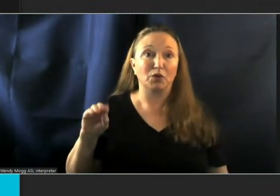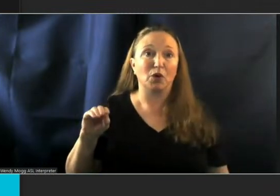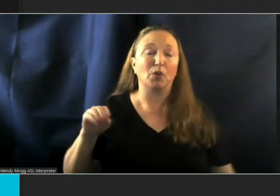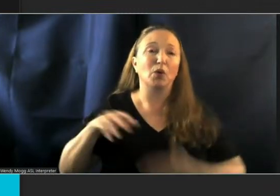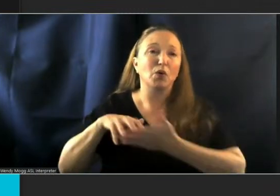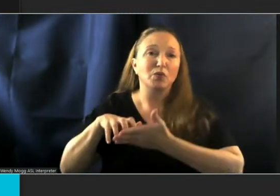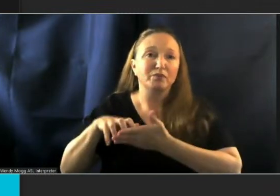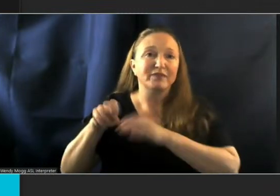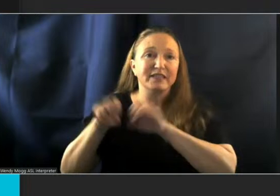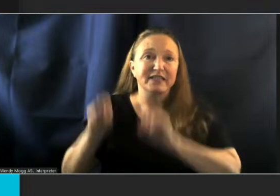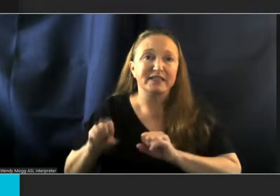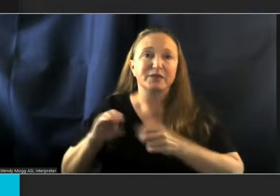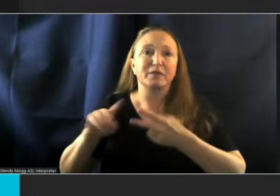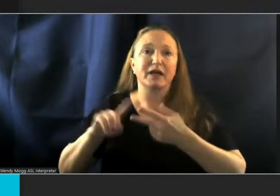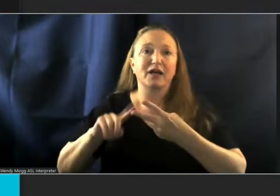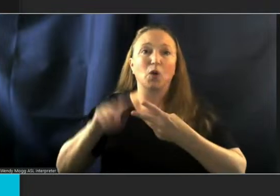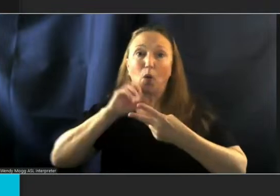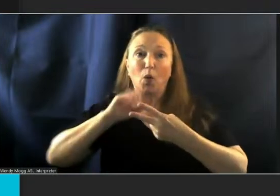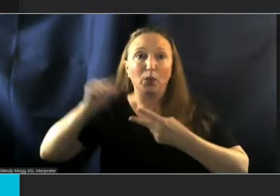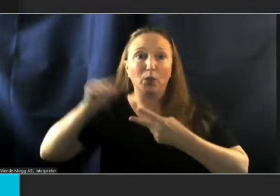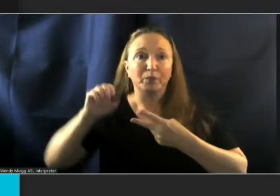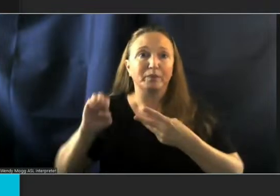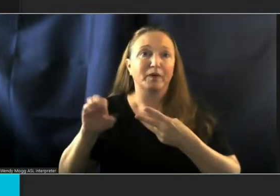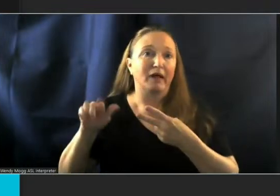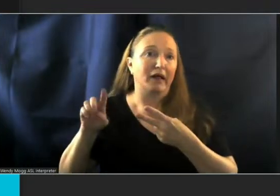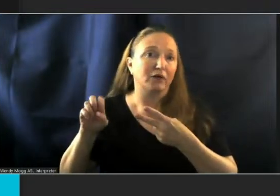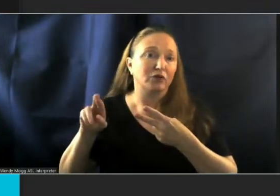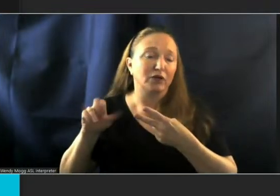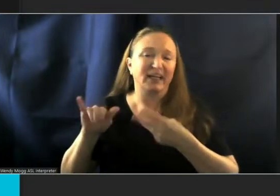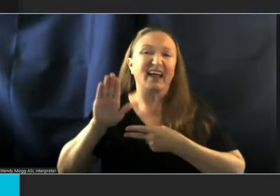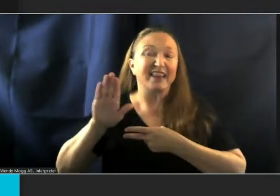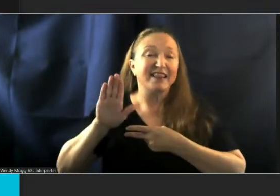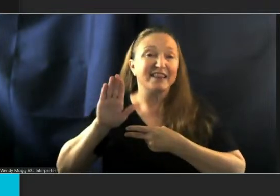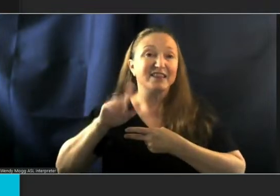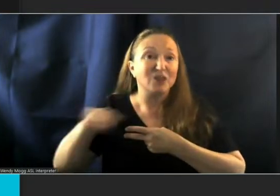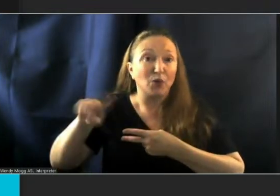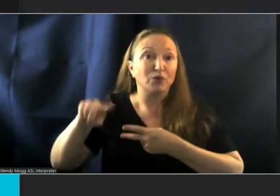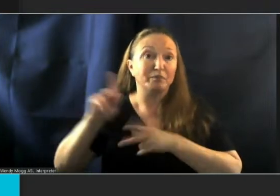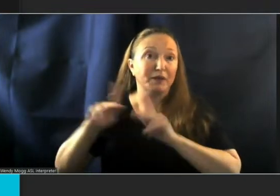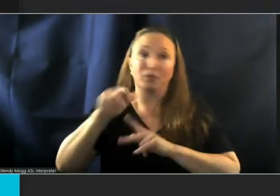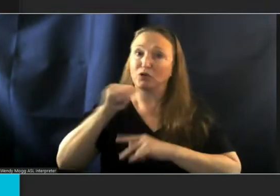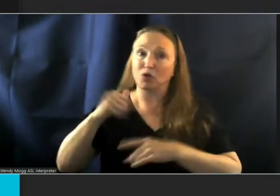their immune systems don't make as strong of responses to vaccines.